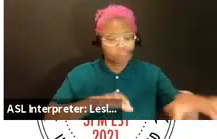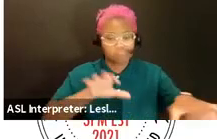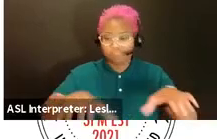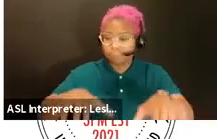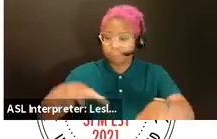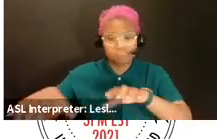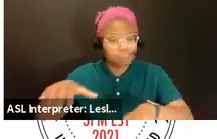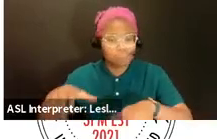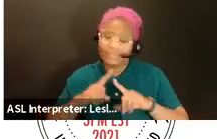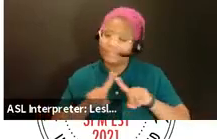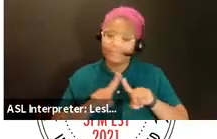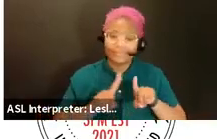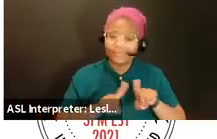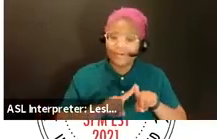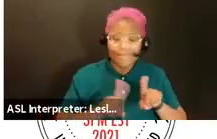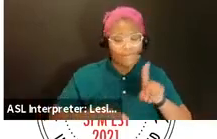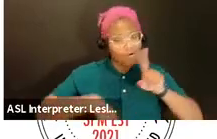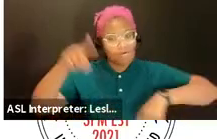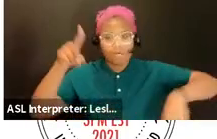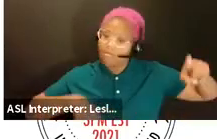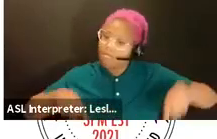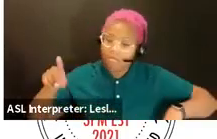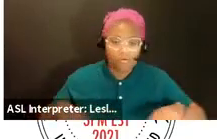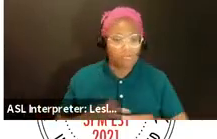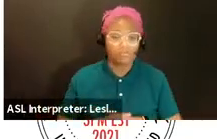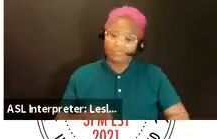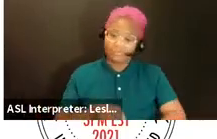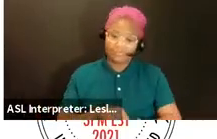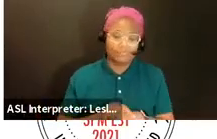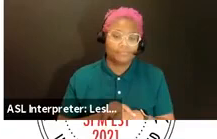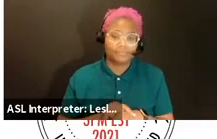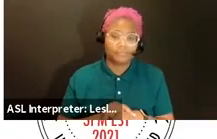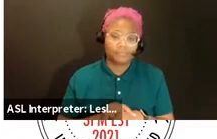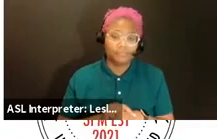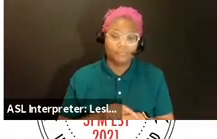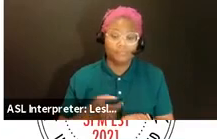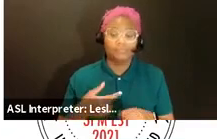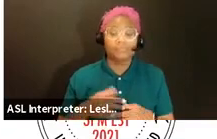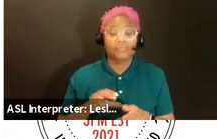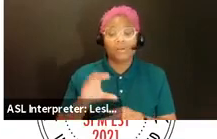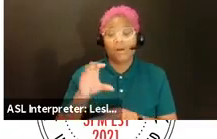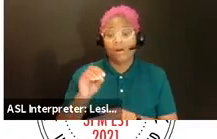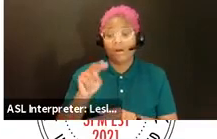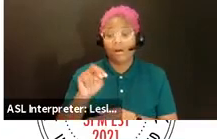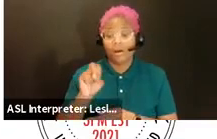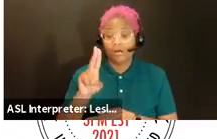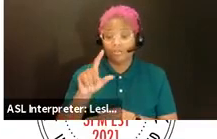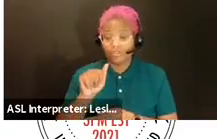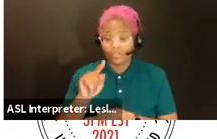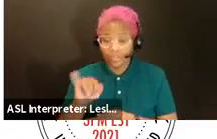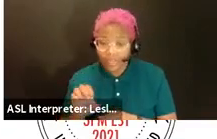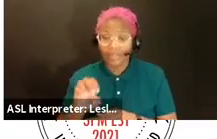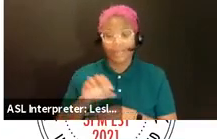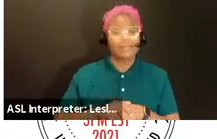different embassies and consulates varies dramatically. And each consulate or embassy seems to have different procedures, which they're